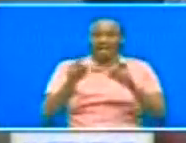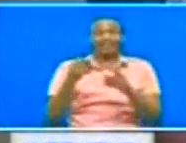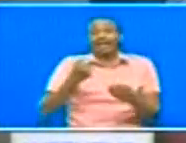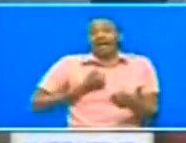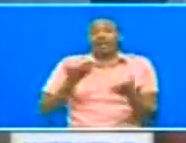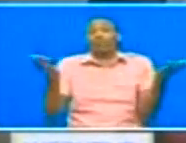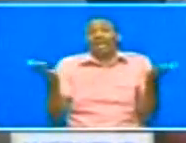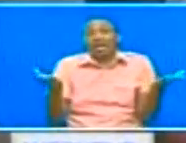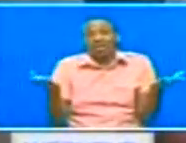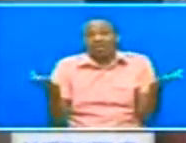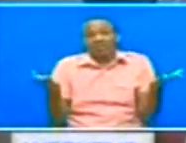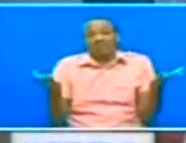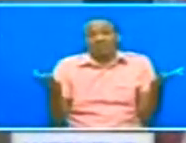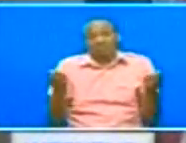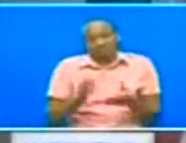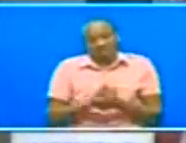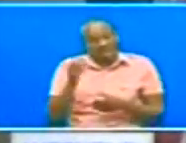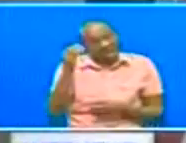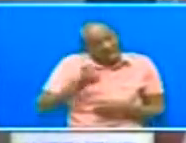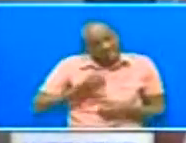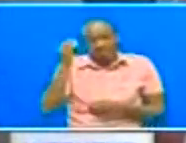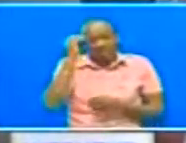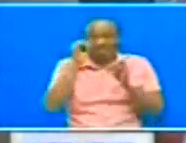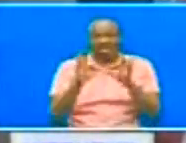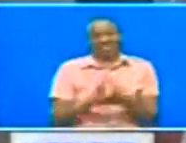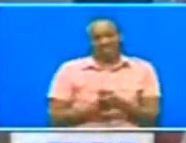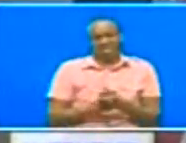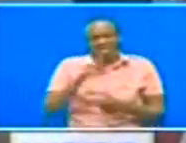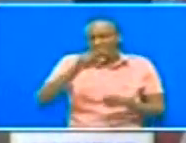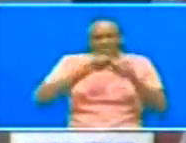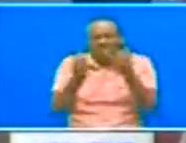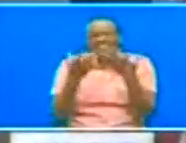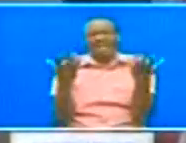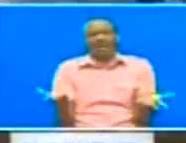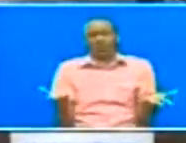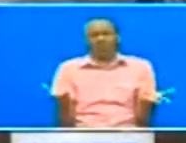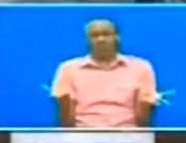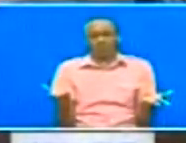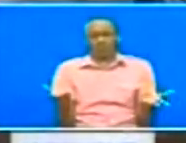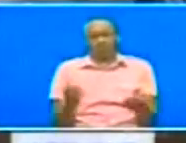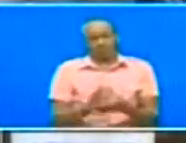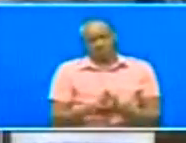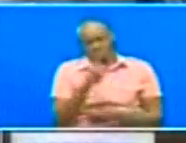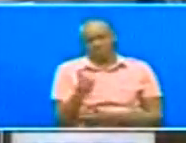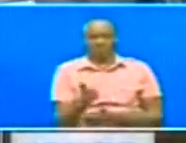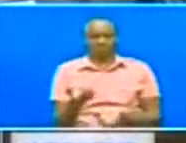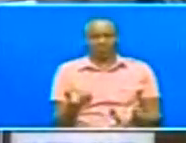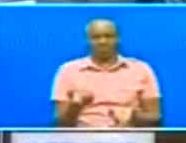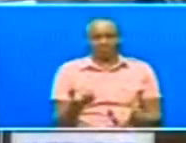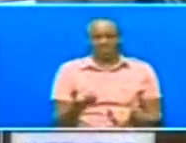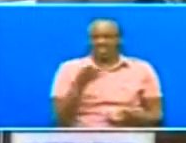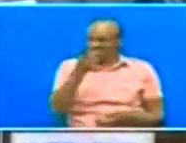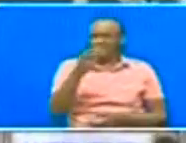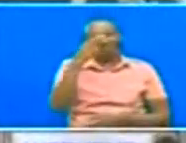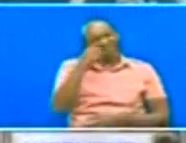girls uneducated. What sort of society will that be? It is